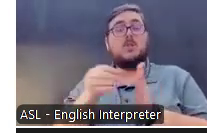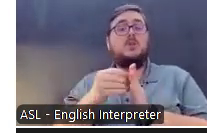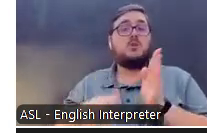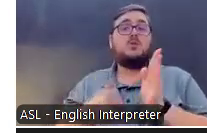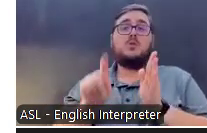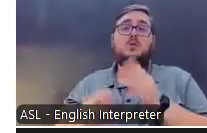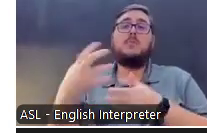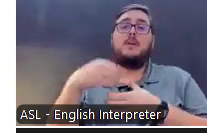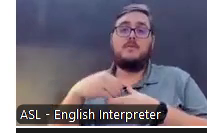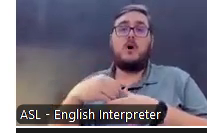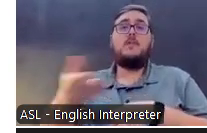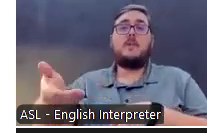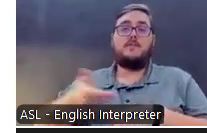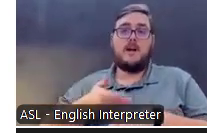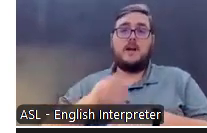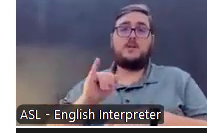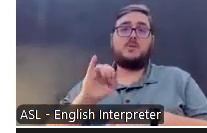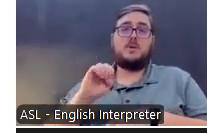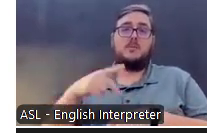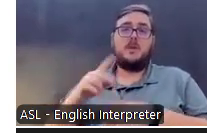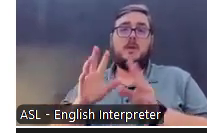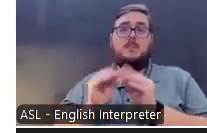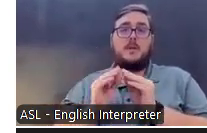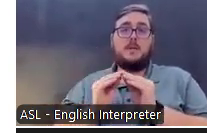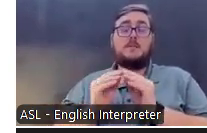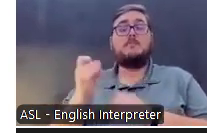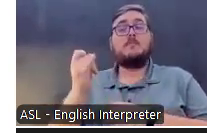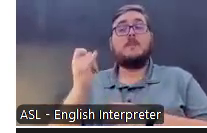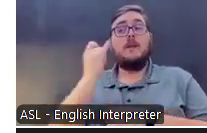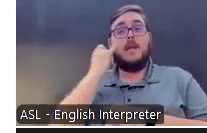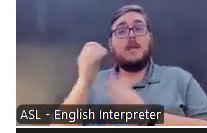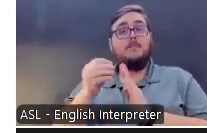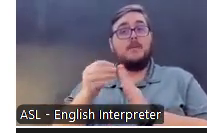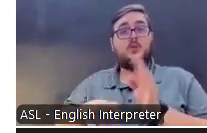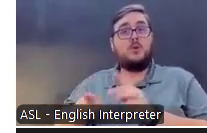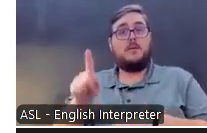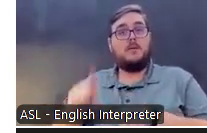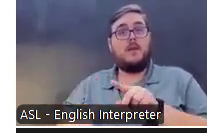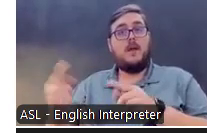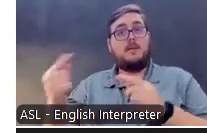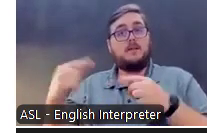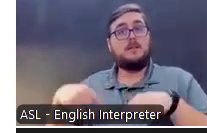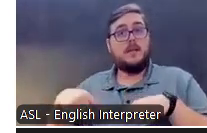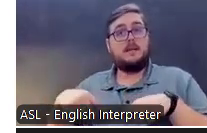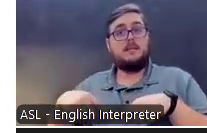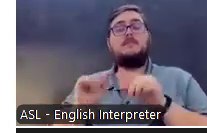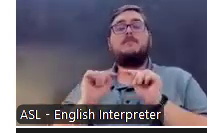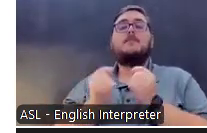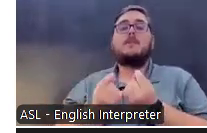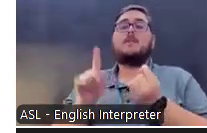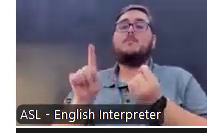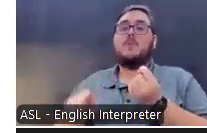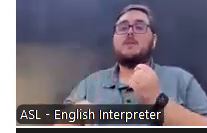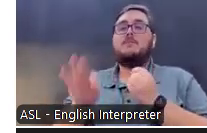meetings. If the student is not able to attend the IEP meeting, then the team has to find other ways to ensure that the